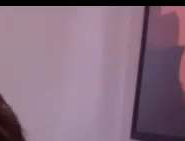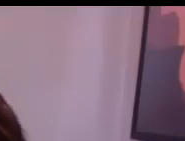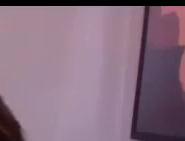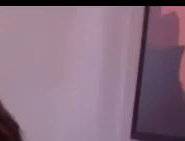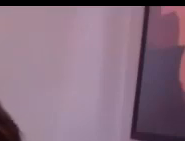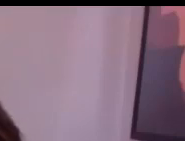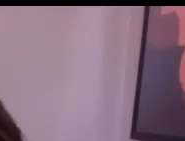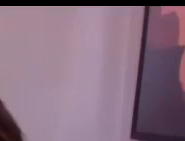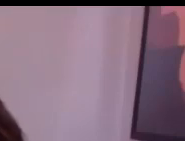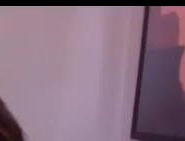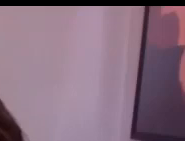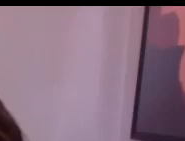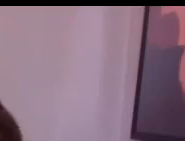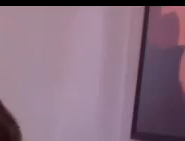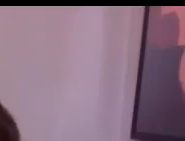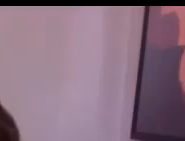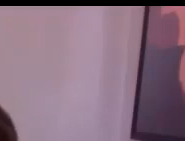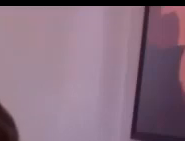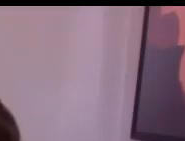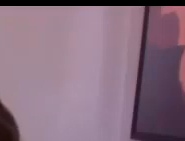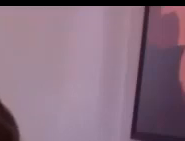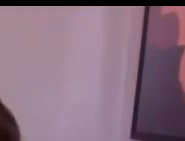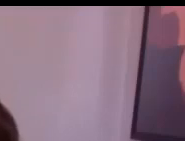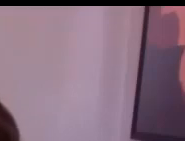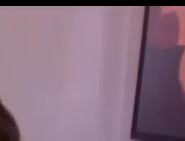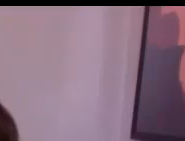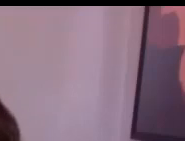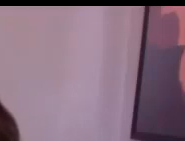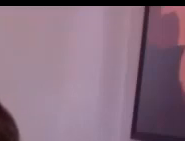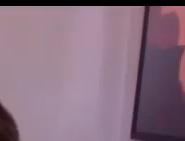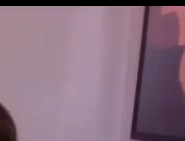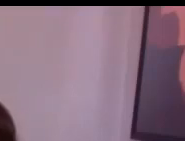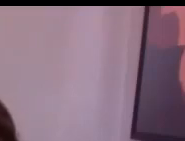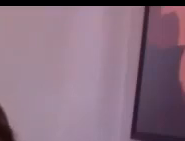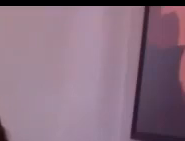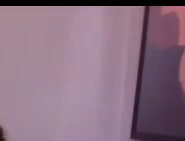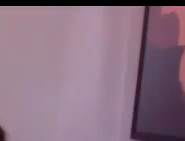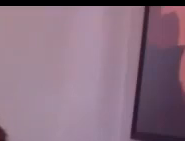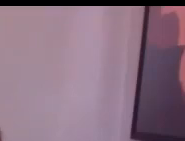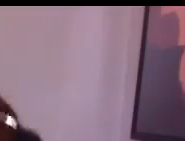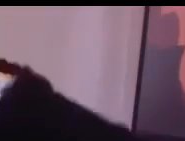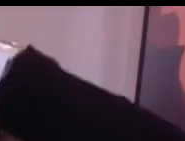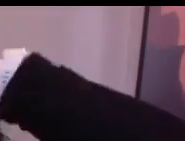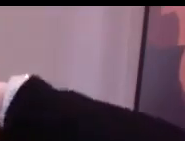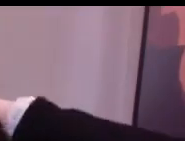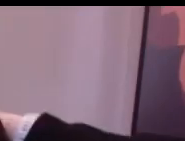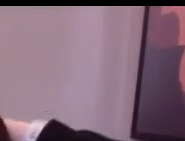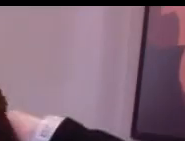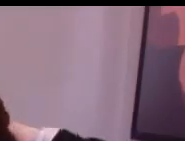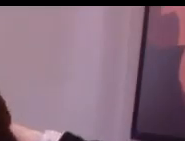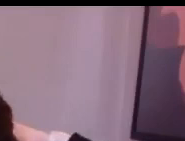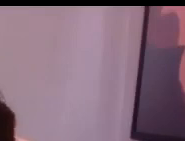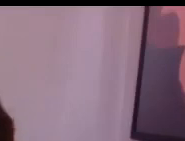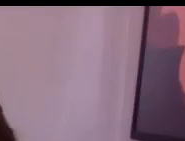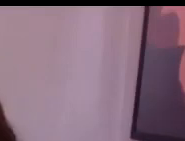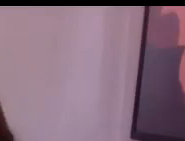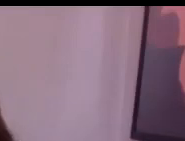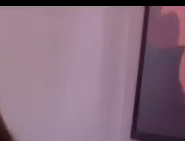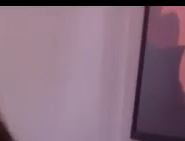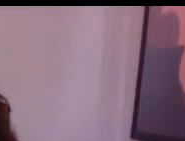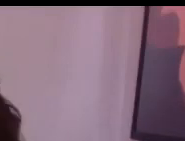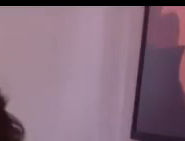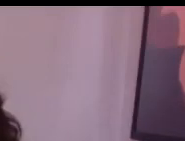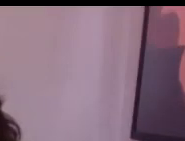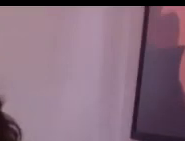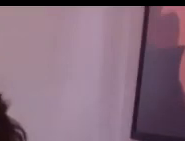on site that will be consecutive, you know, with a week or less notice. And also with interpreters, sometimes people